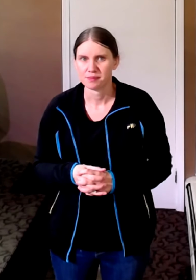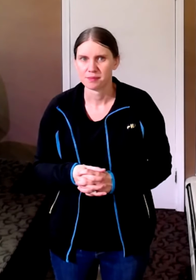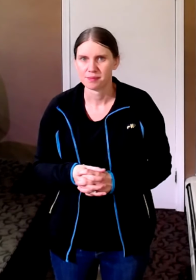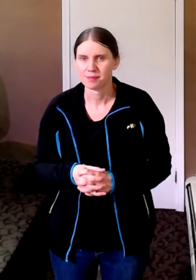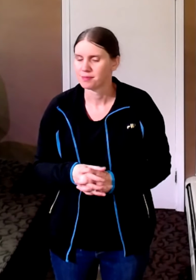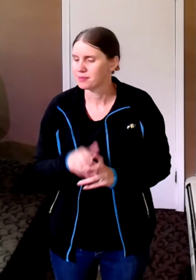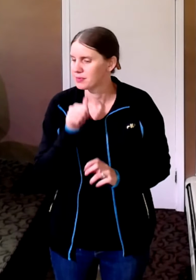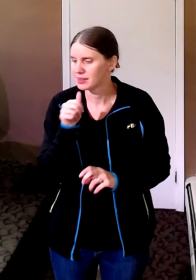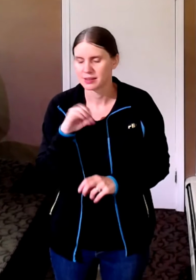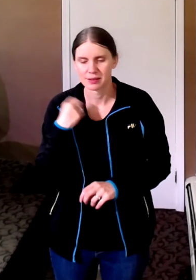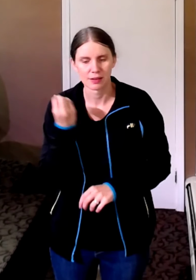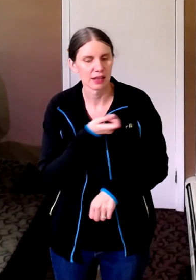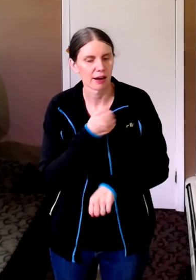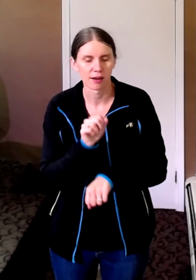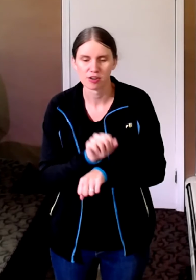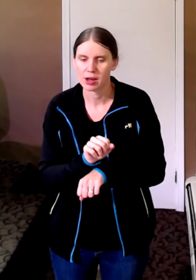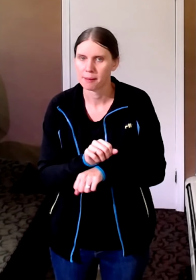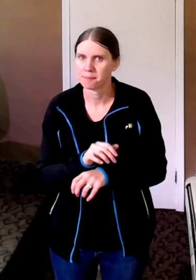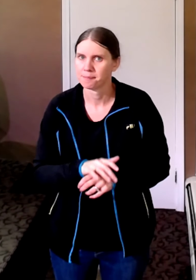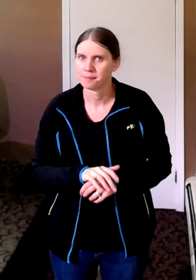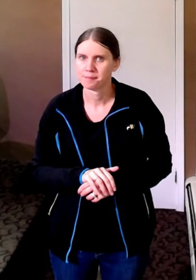Not our job.